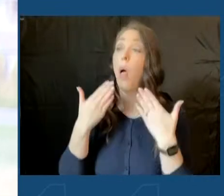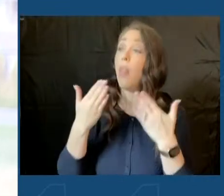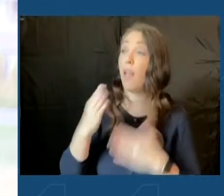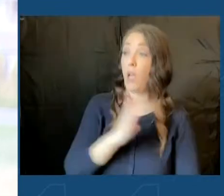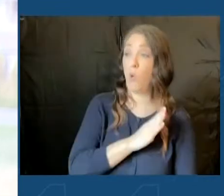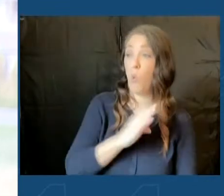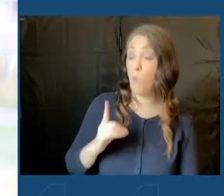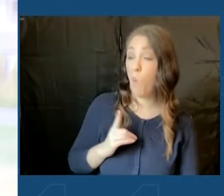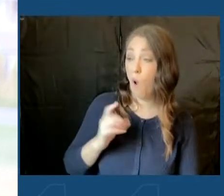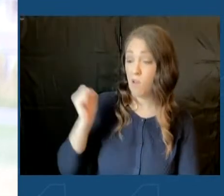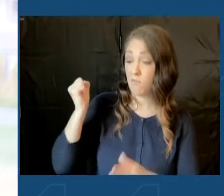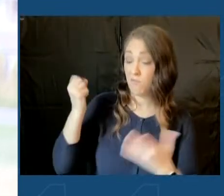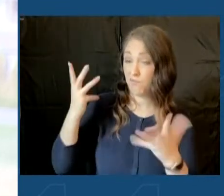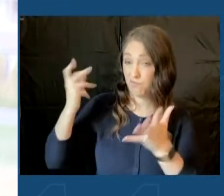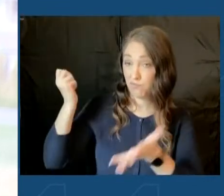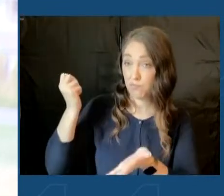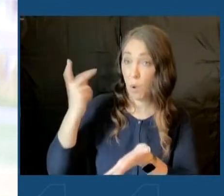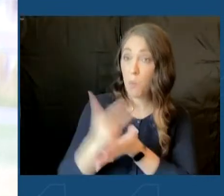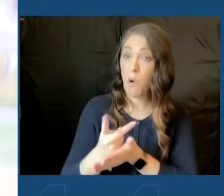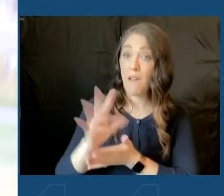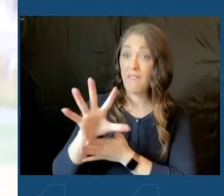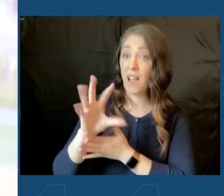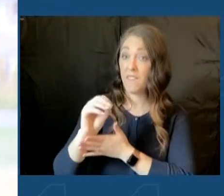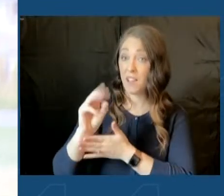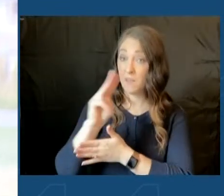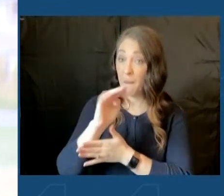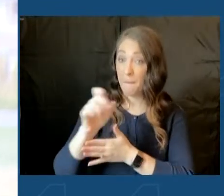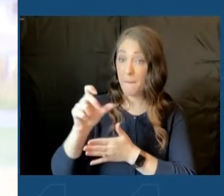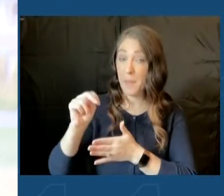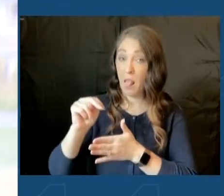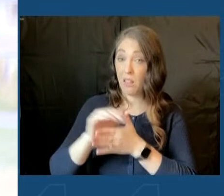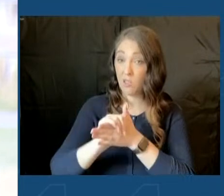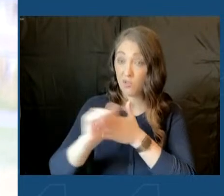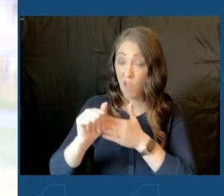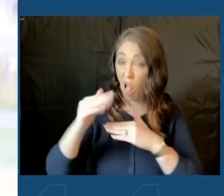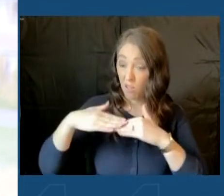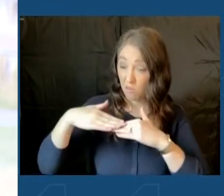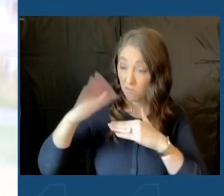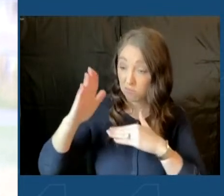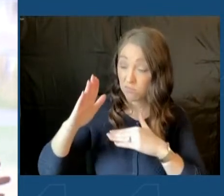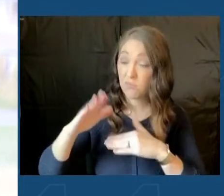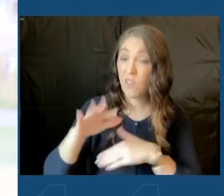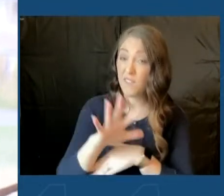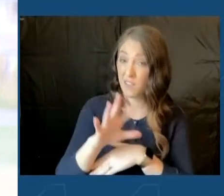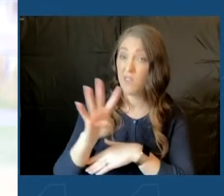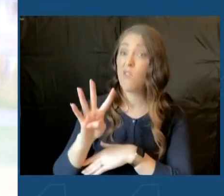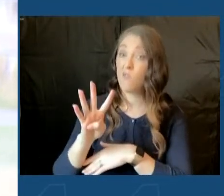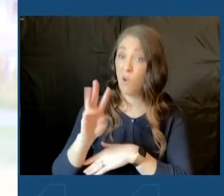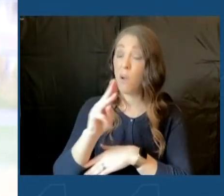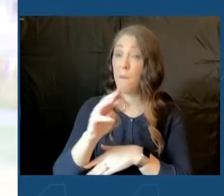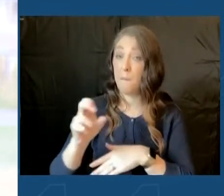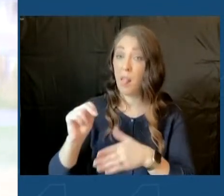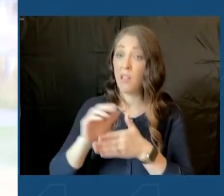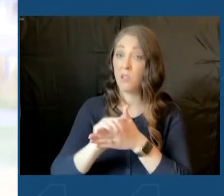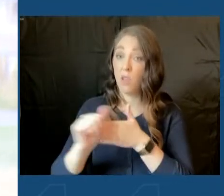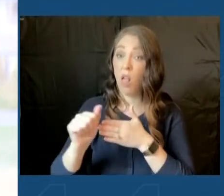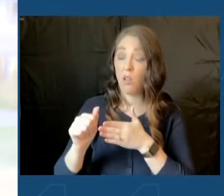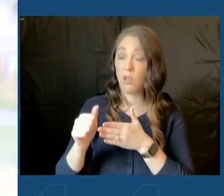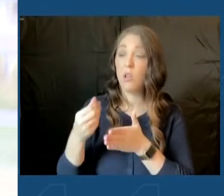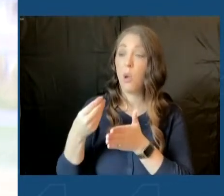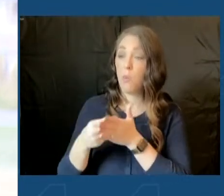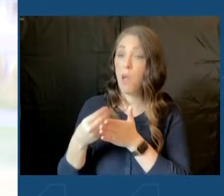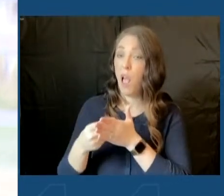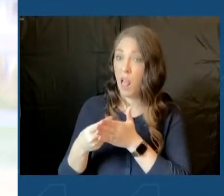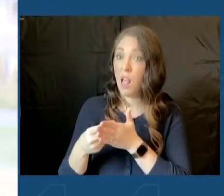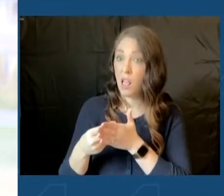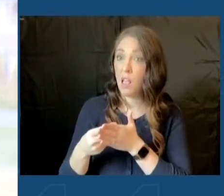approving it'll be $50 million, $54 million expedited money that was going to come over time. But as my